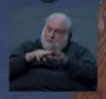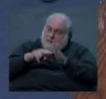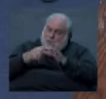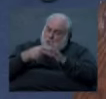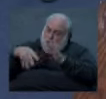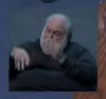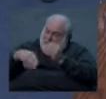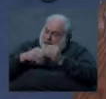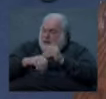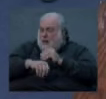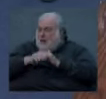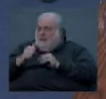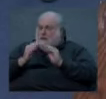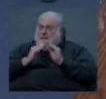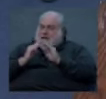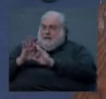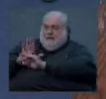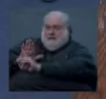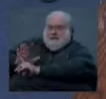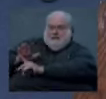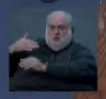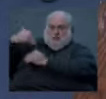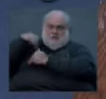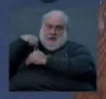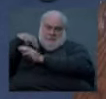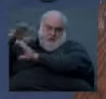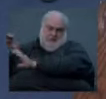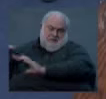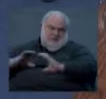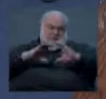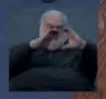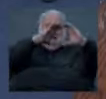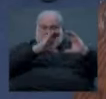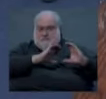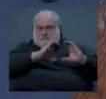other cities' responsibilities for these calls,